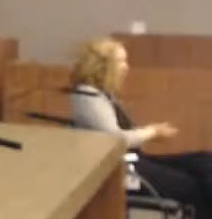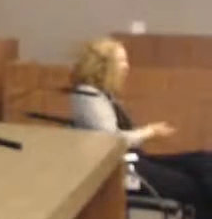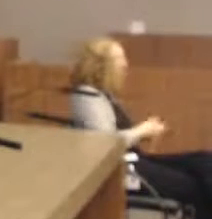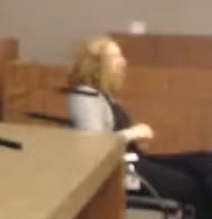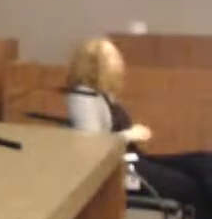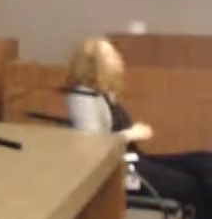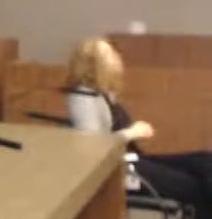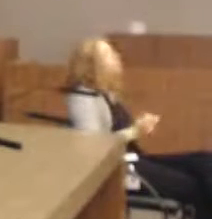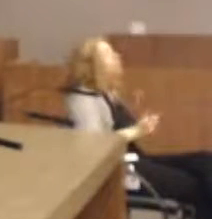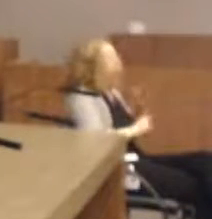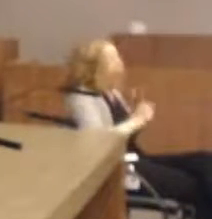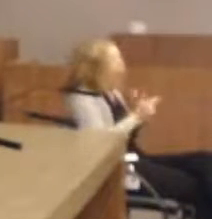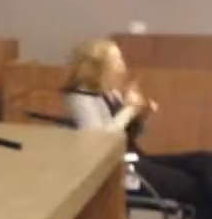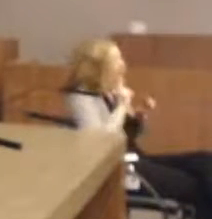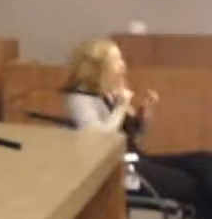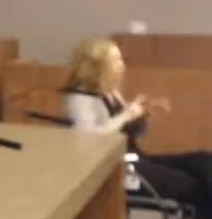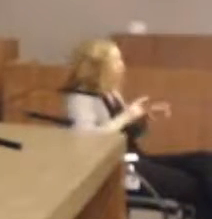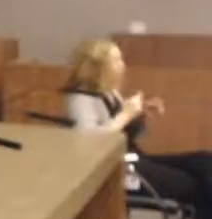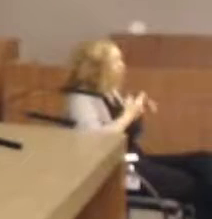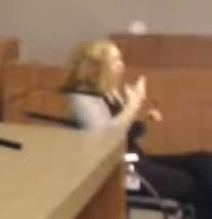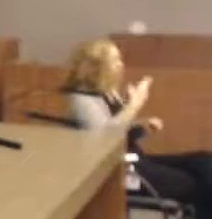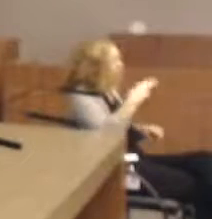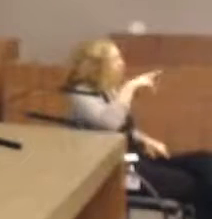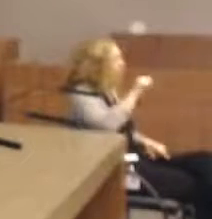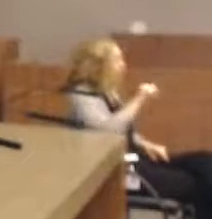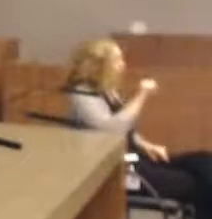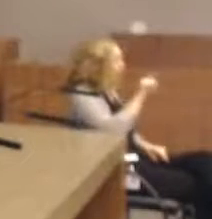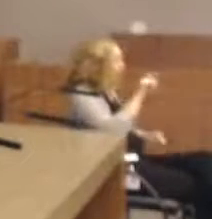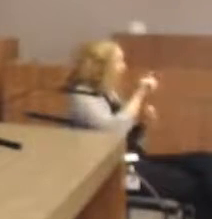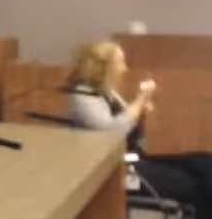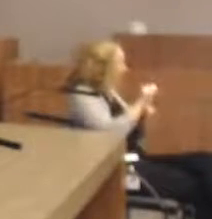It's an automatic response from that HPA axis. So